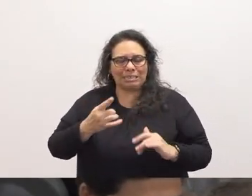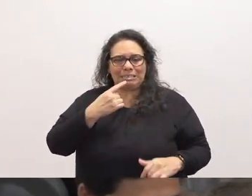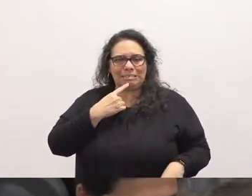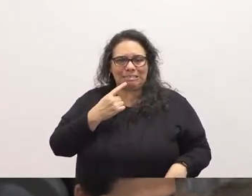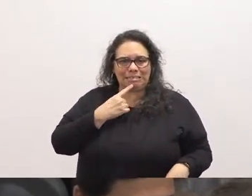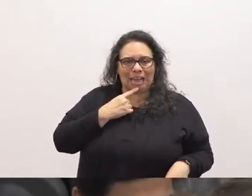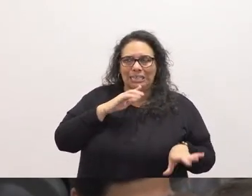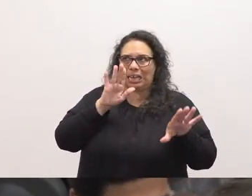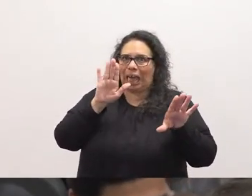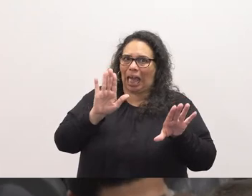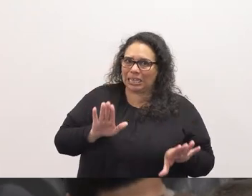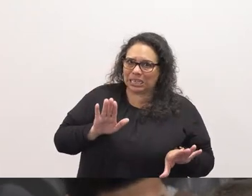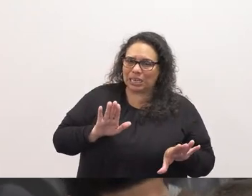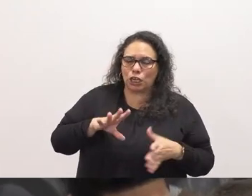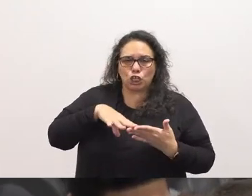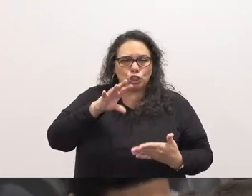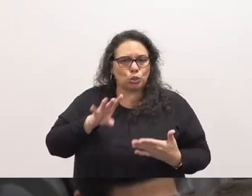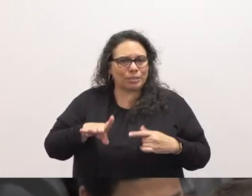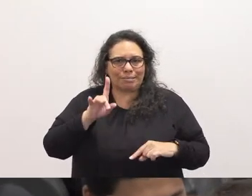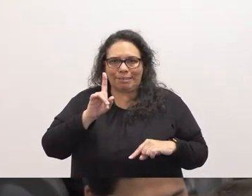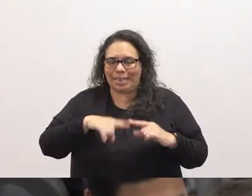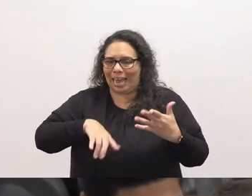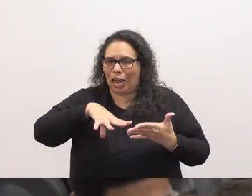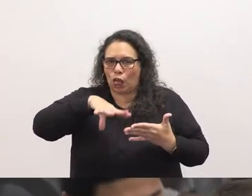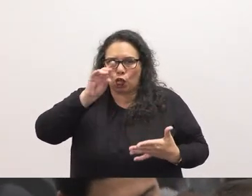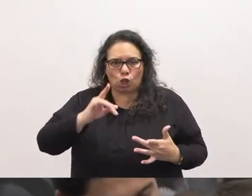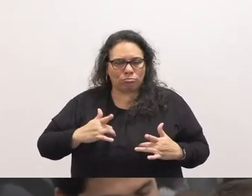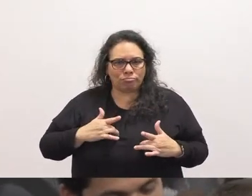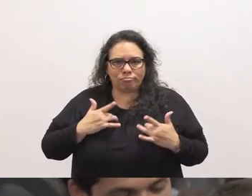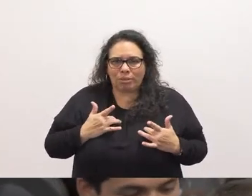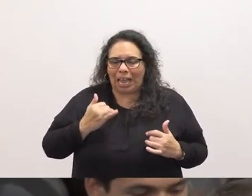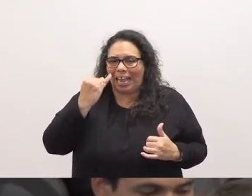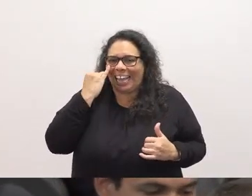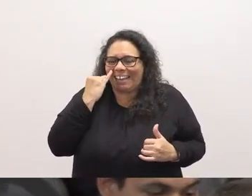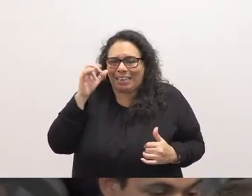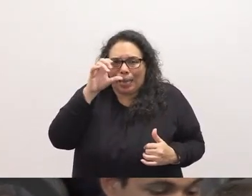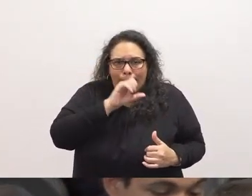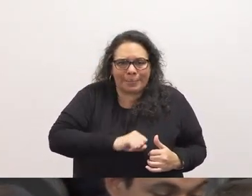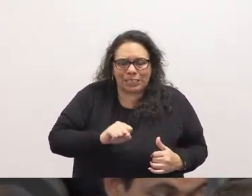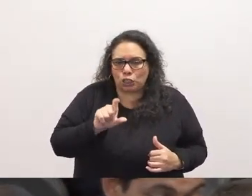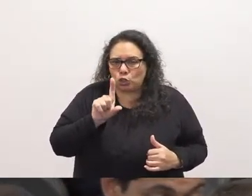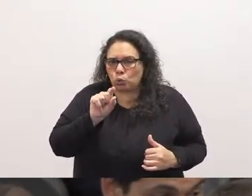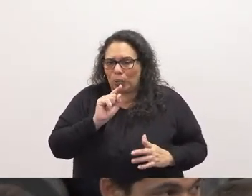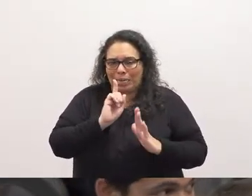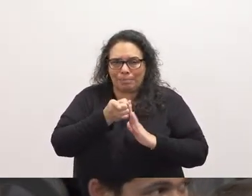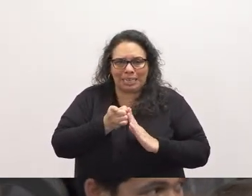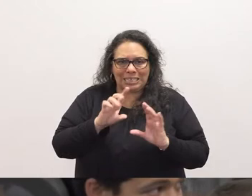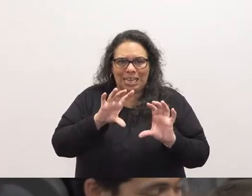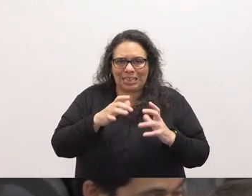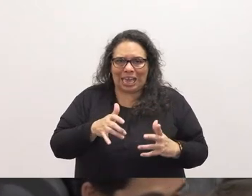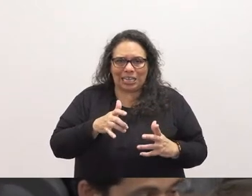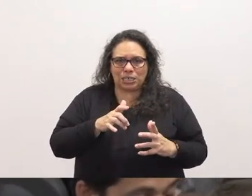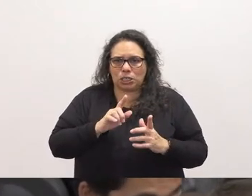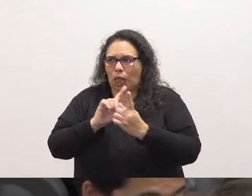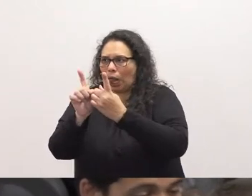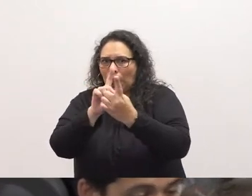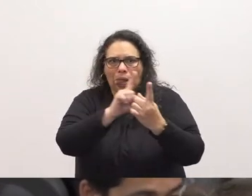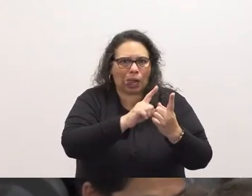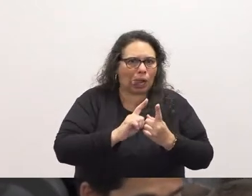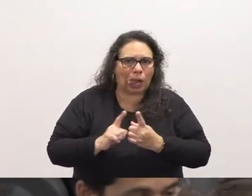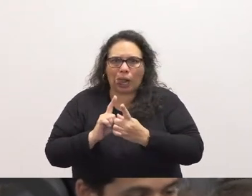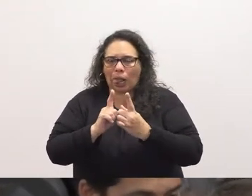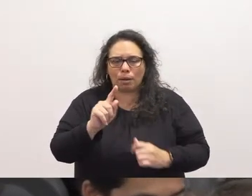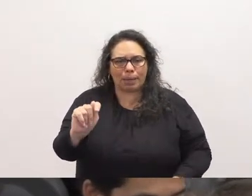reputation of excellence, students cannot learn and thrive if they must miss over 20 minutes of class just to meet their biological